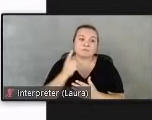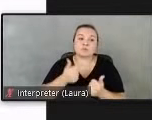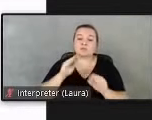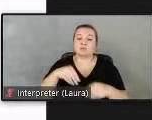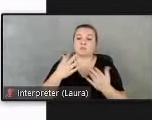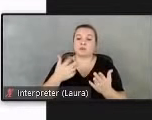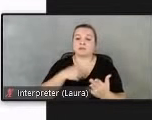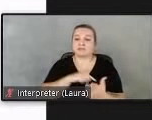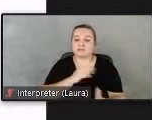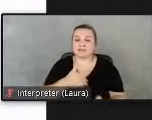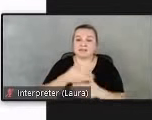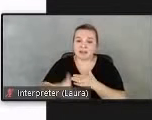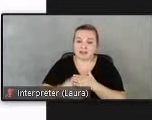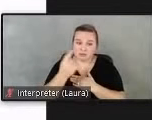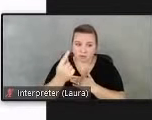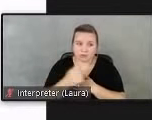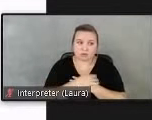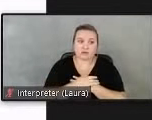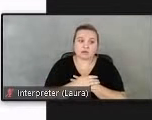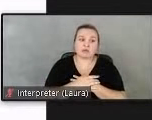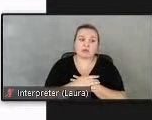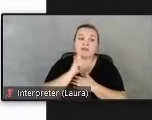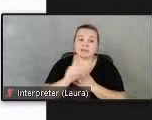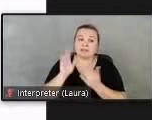one, is document.